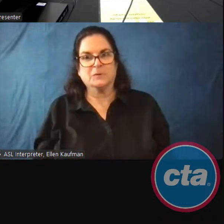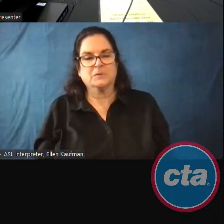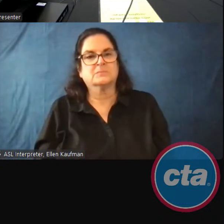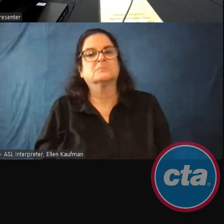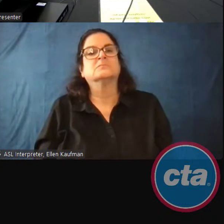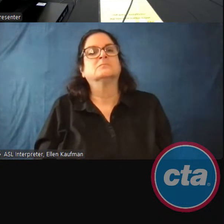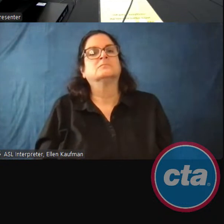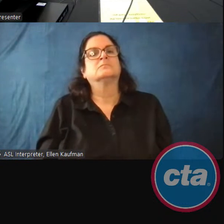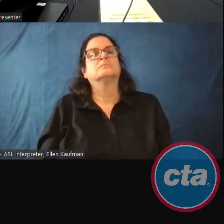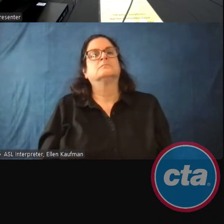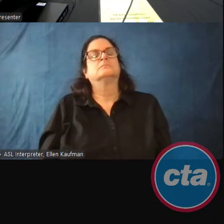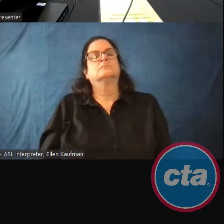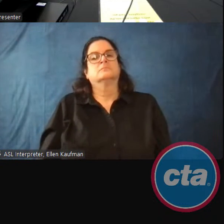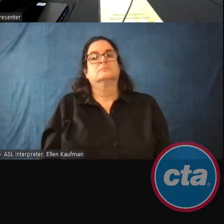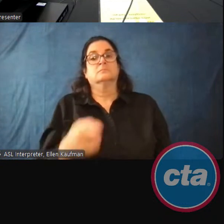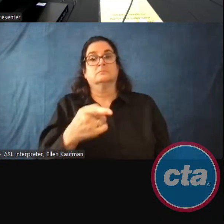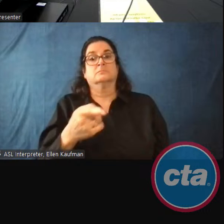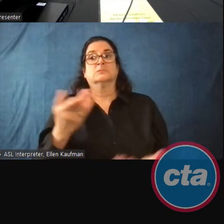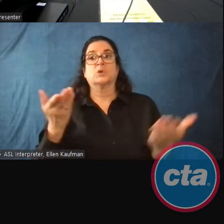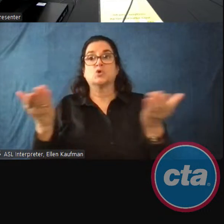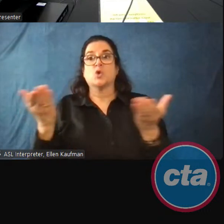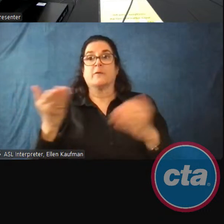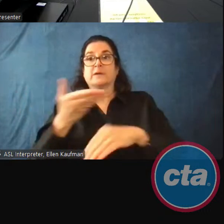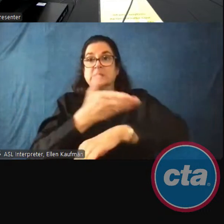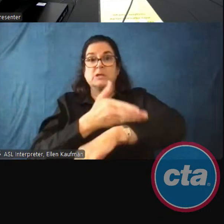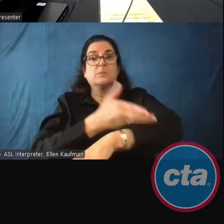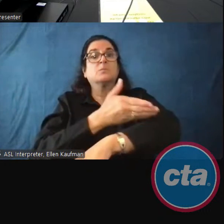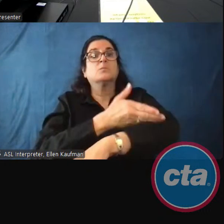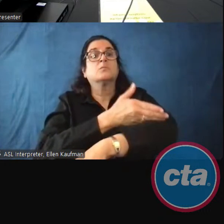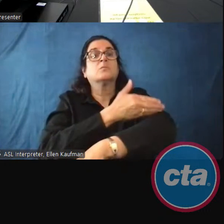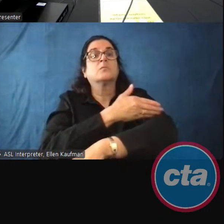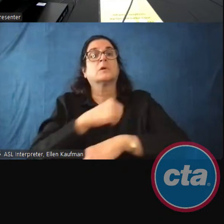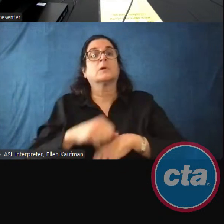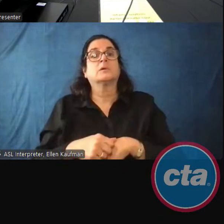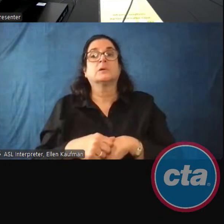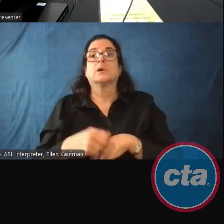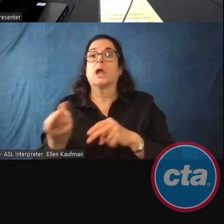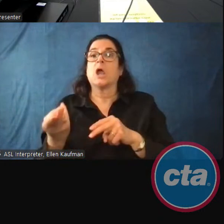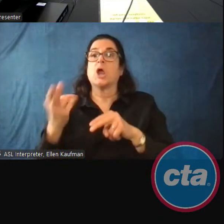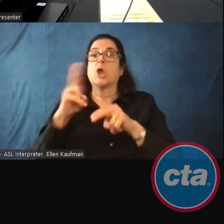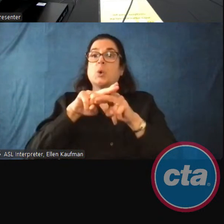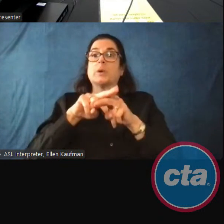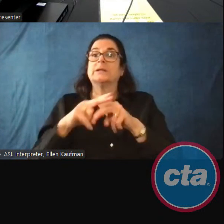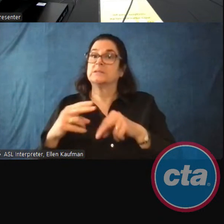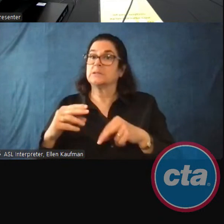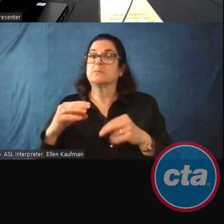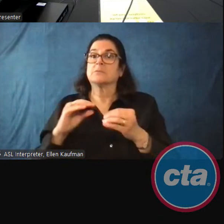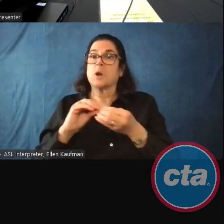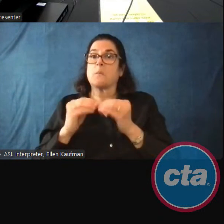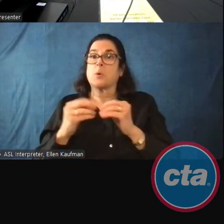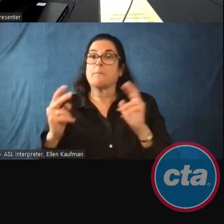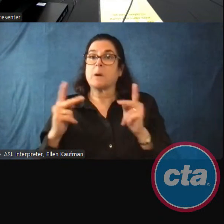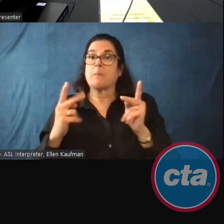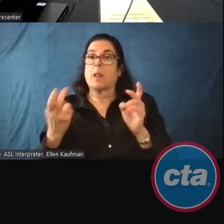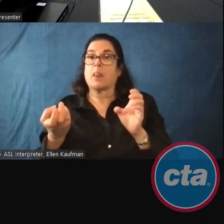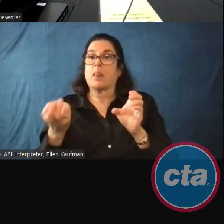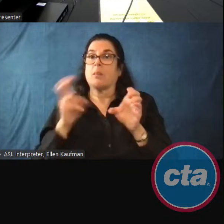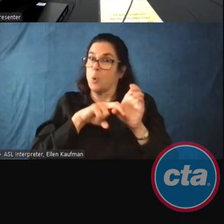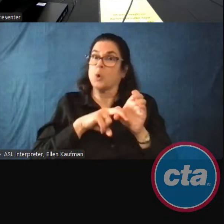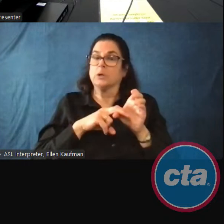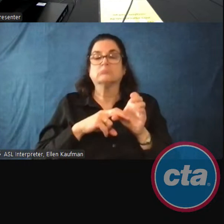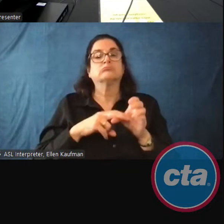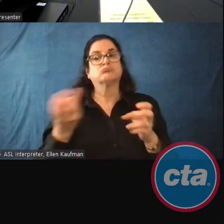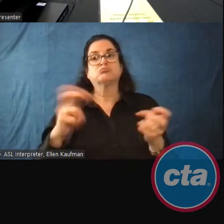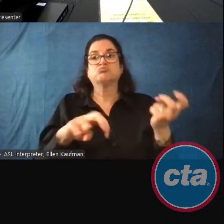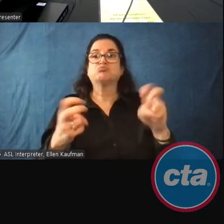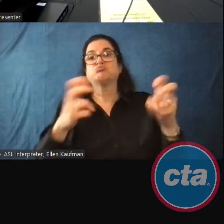So those service improvements increase boarding. As we mentioned in the long term throughout the region, we are looking